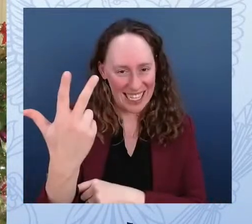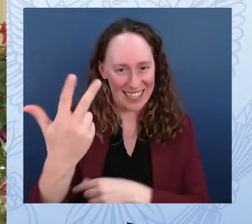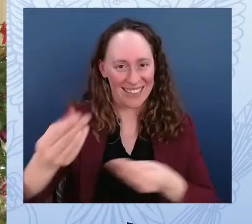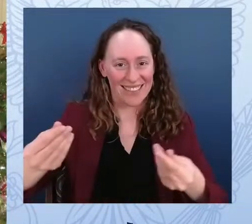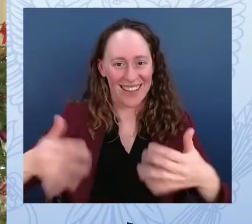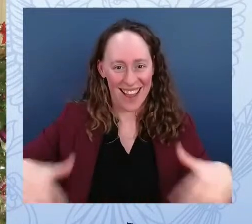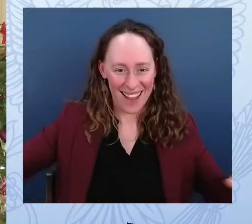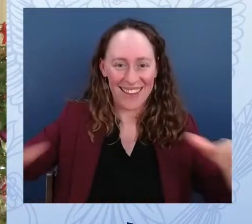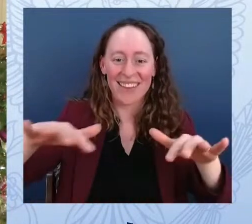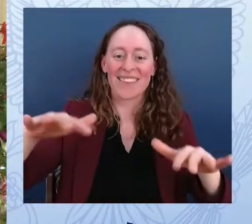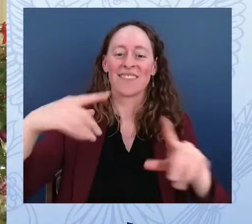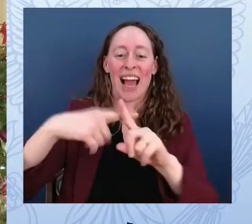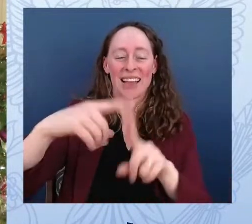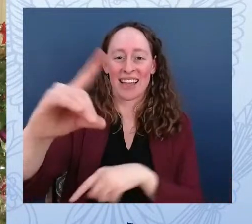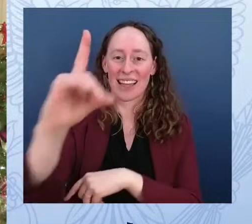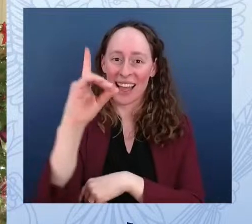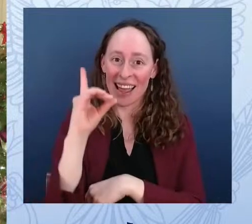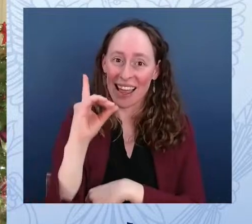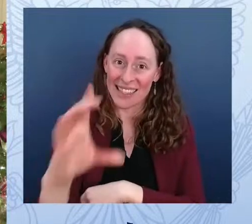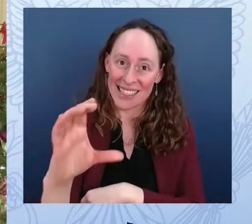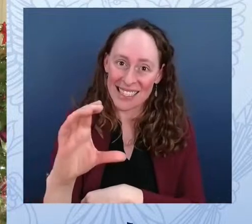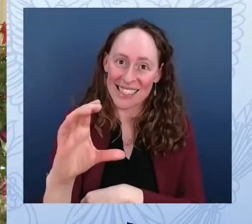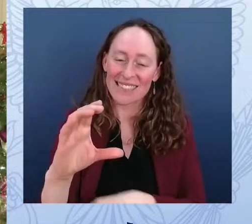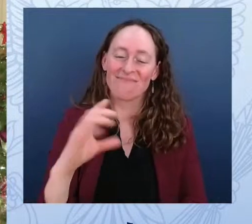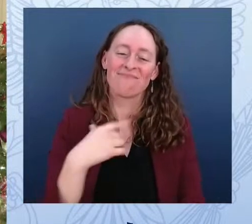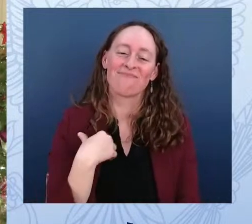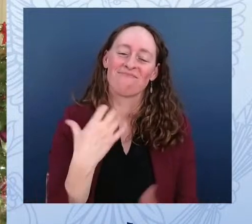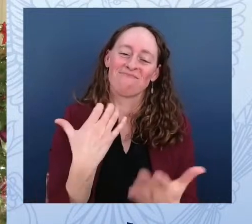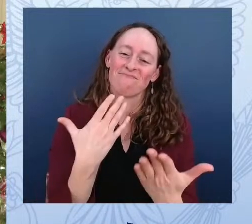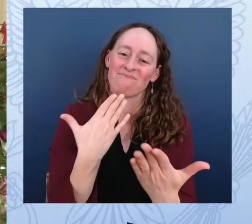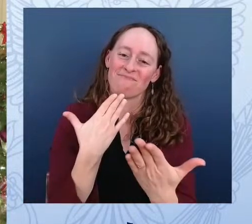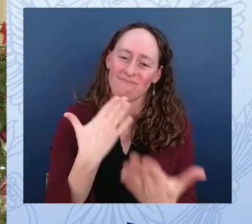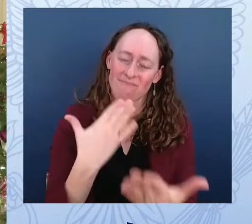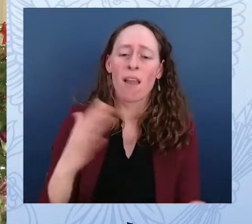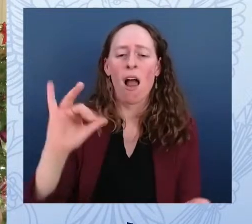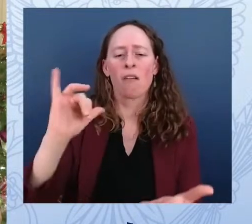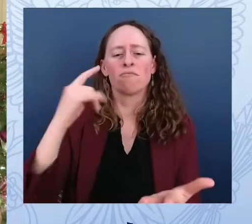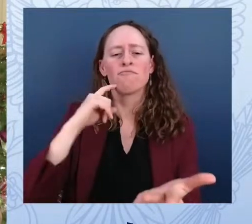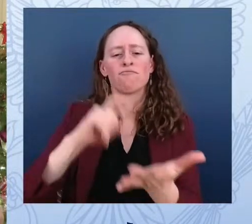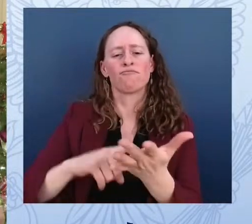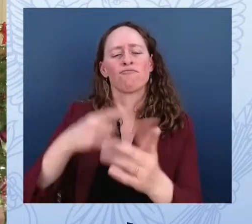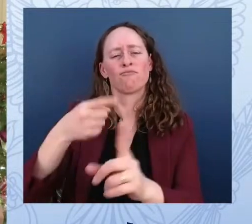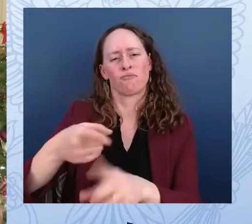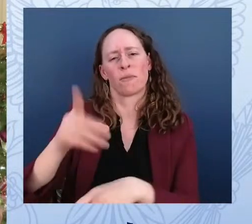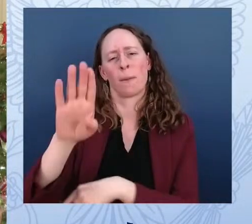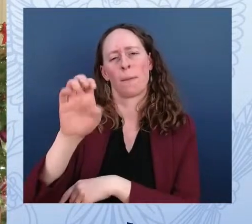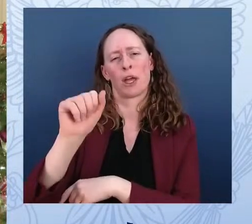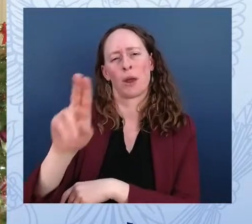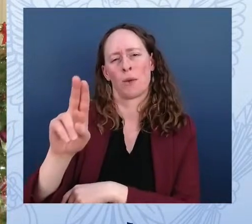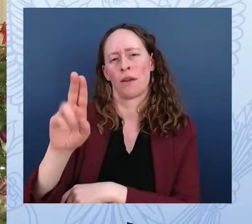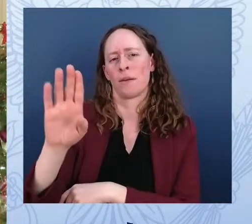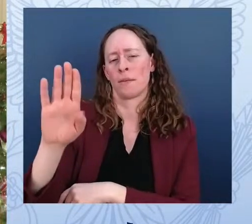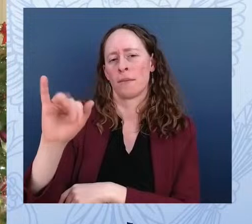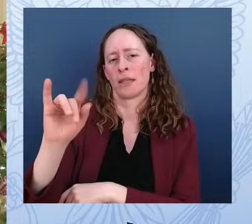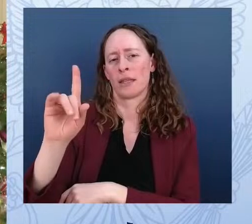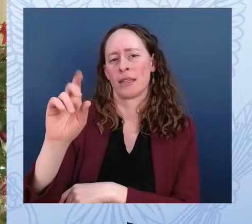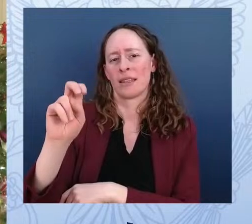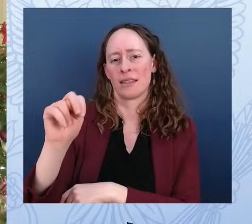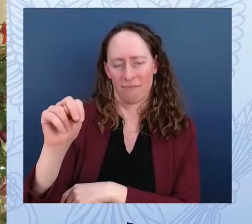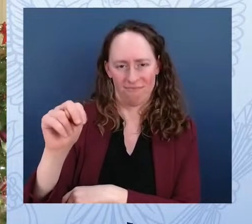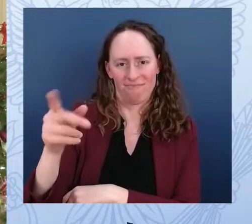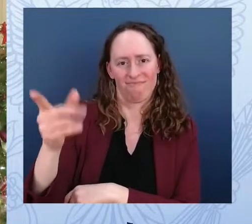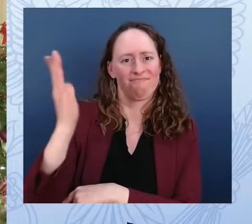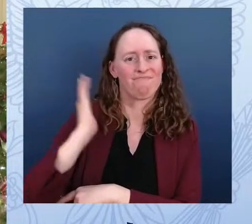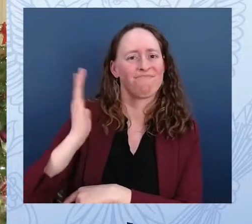and his family. Bo is a Delaware National Guardsman. And as you know, the National Guard is